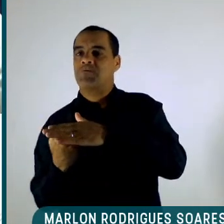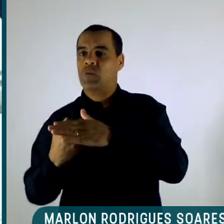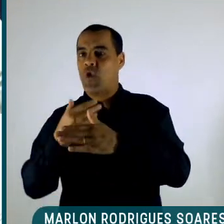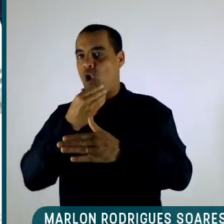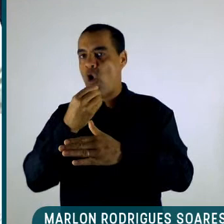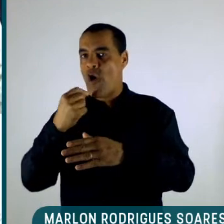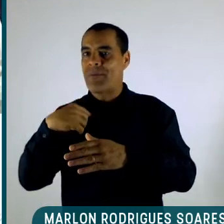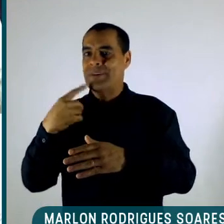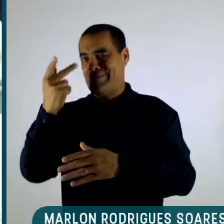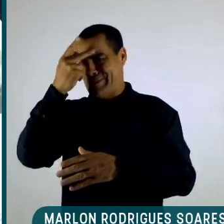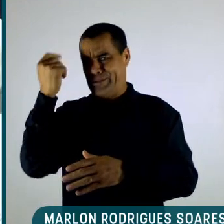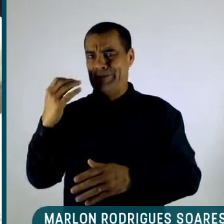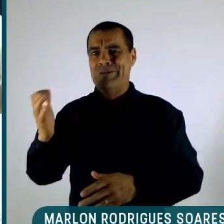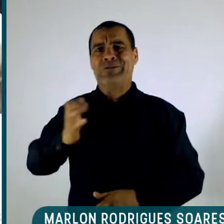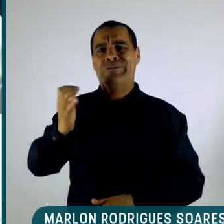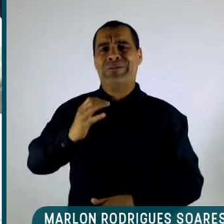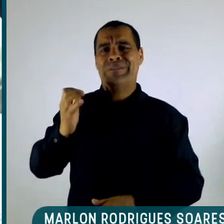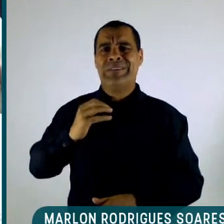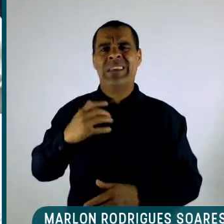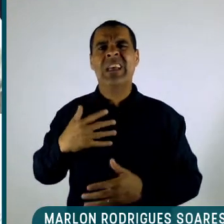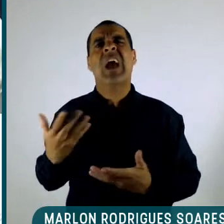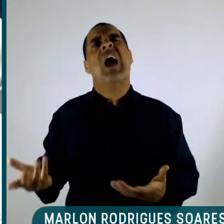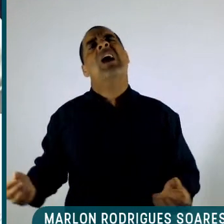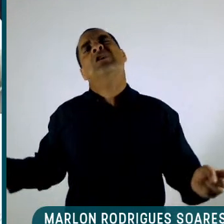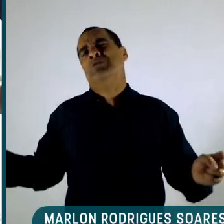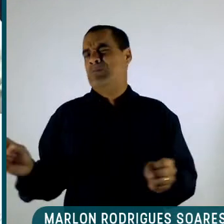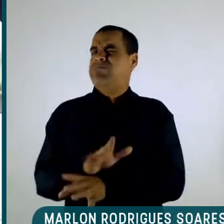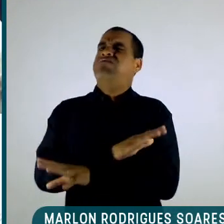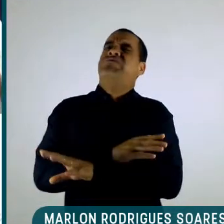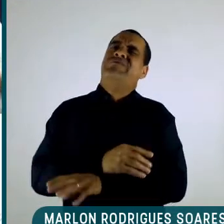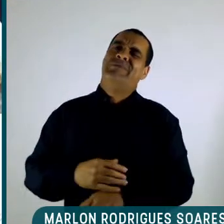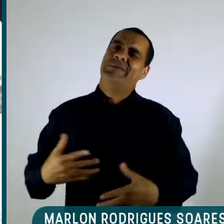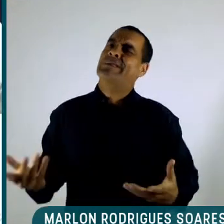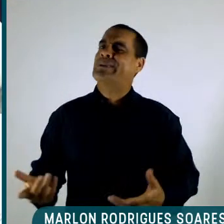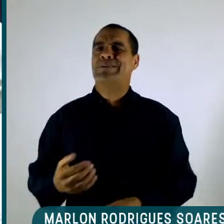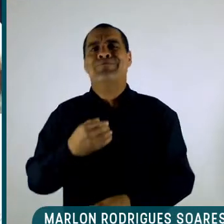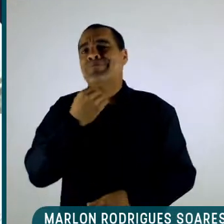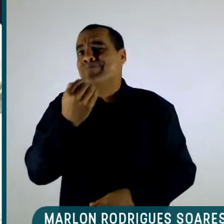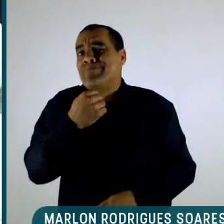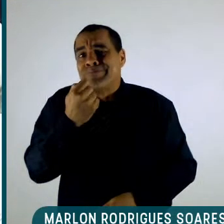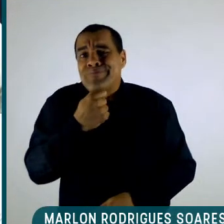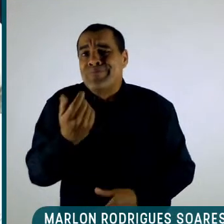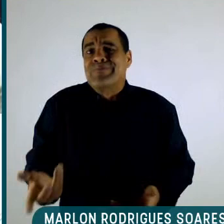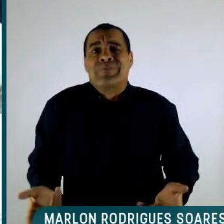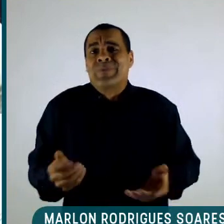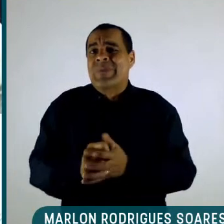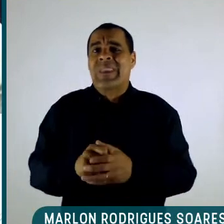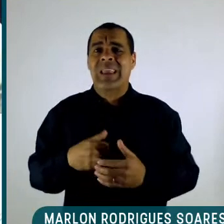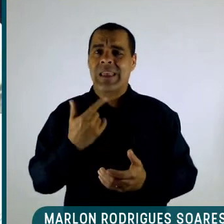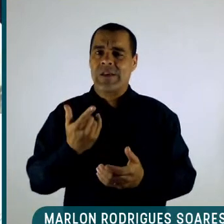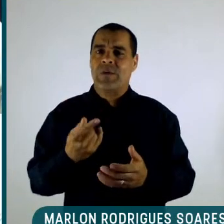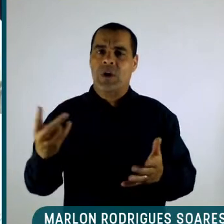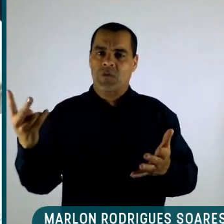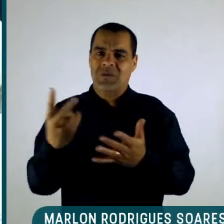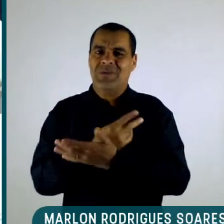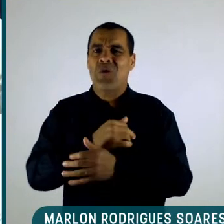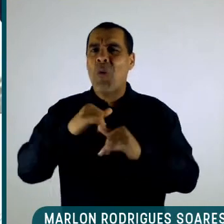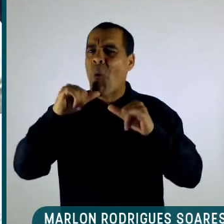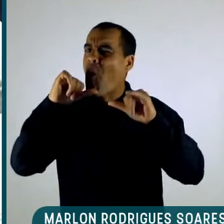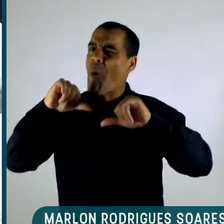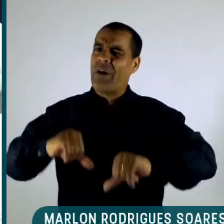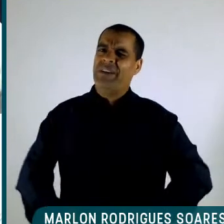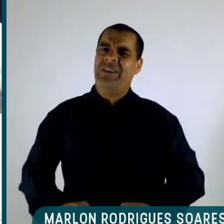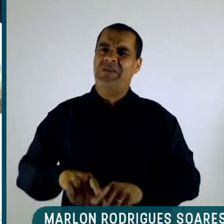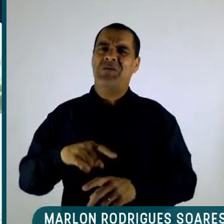boss of the housemaid. So rich people in Brazil, they have to change their mindset. We cannot take this anymore.